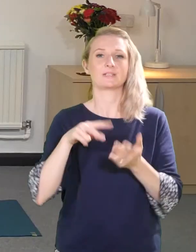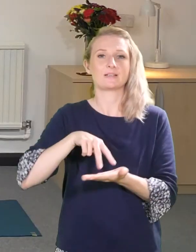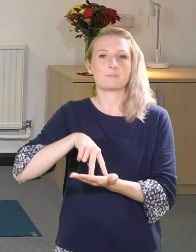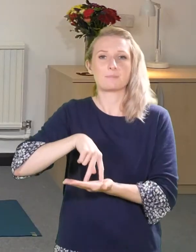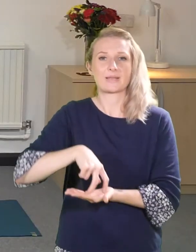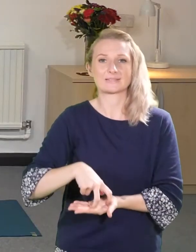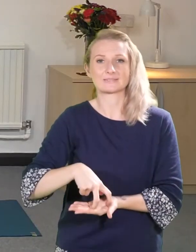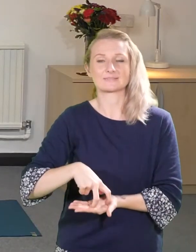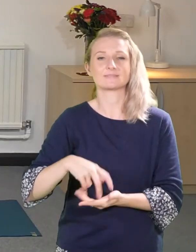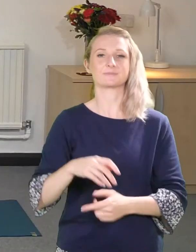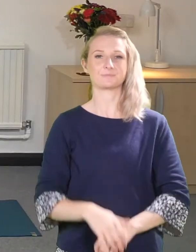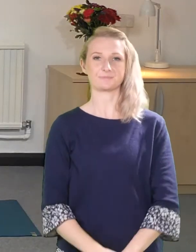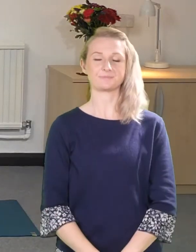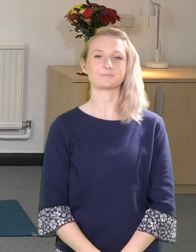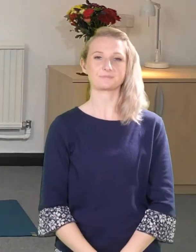knees.